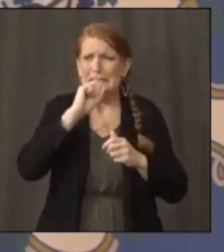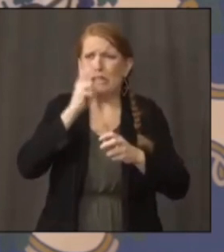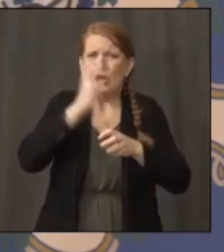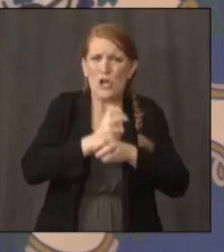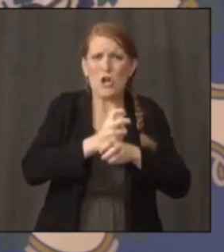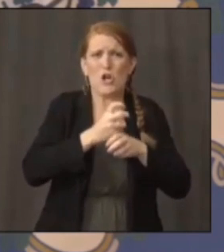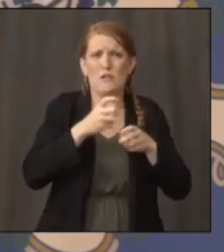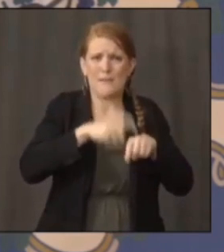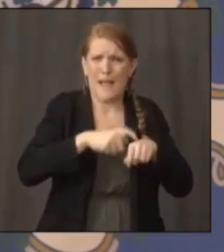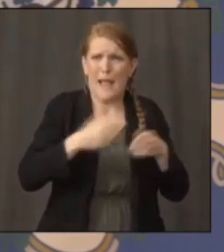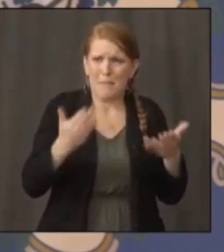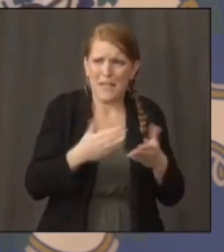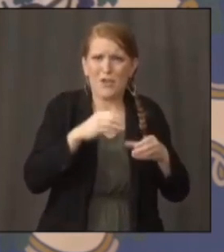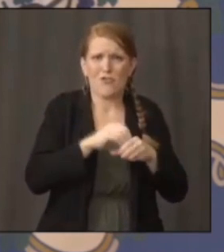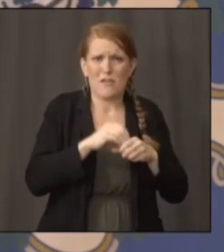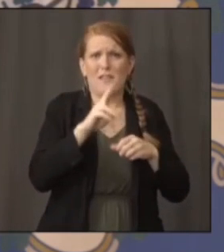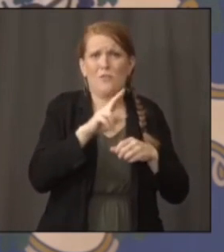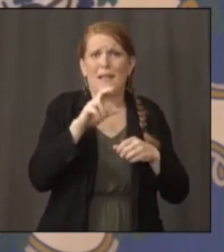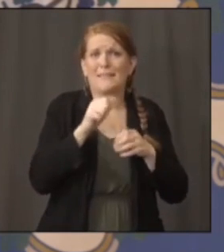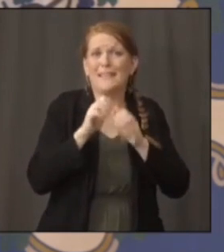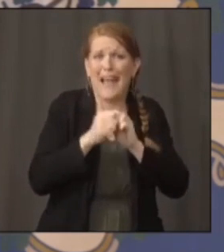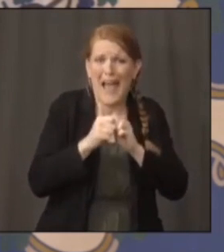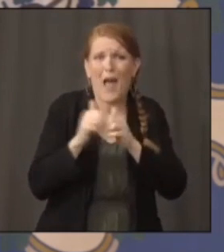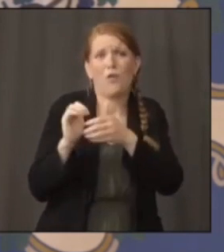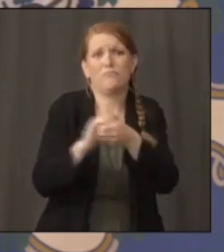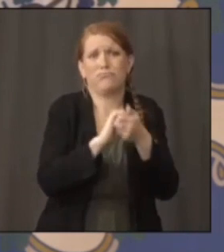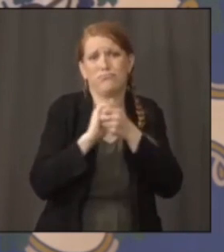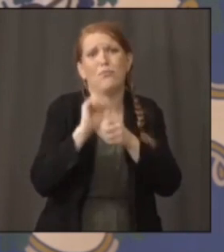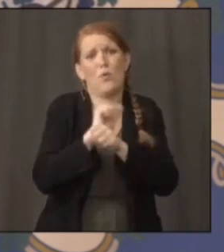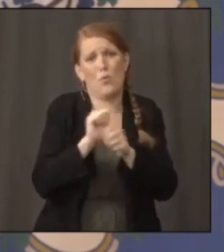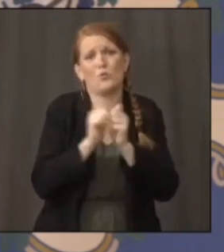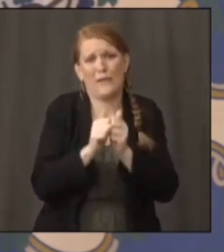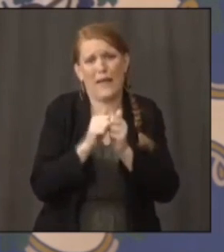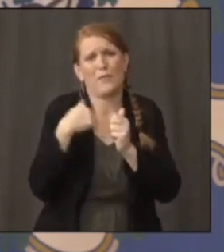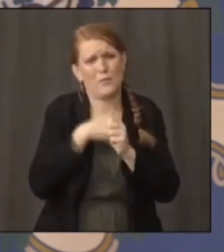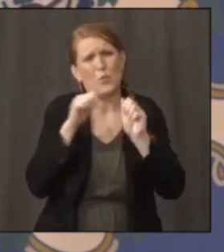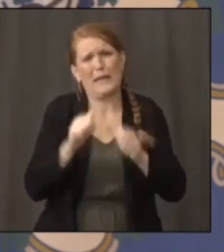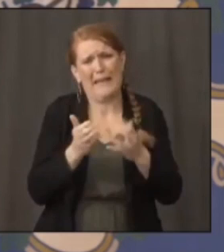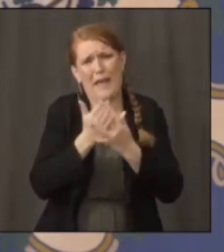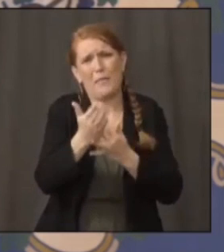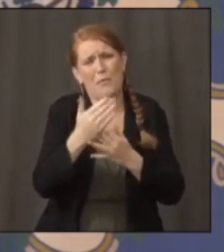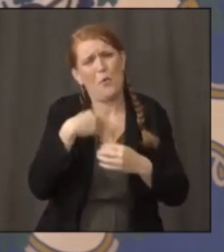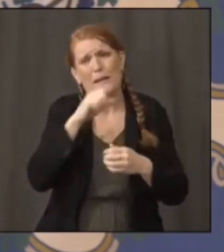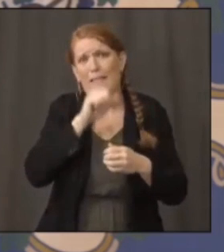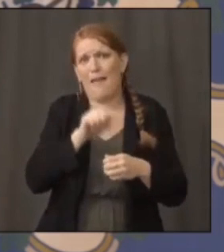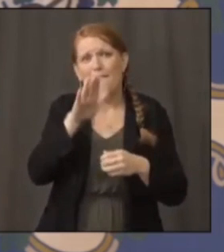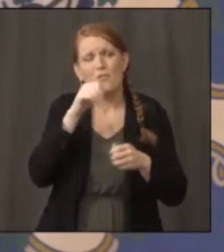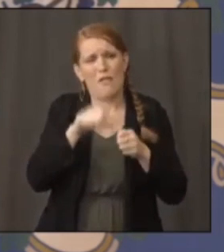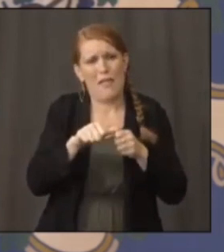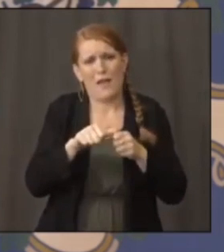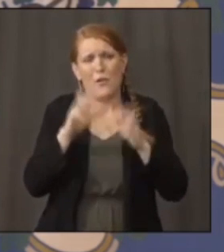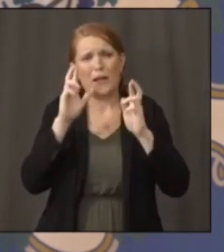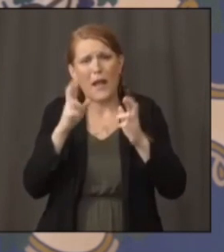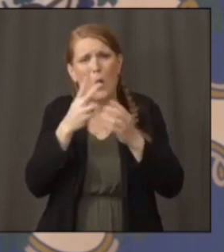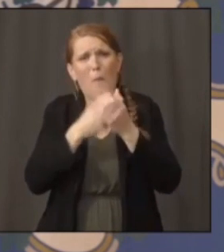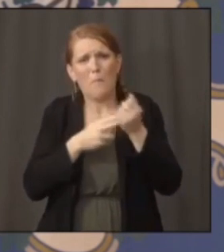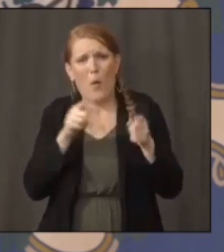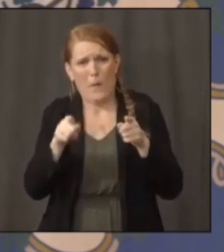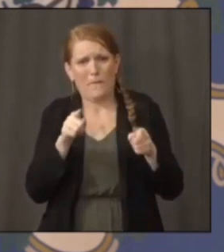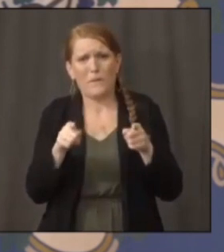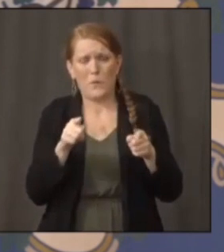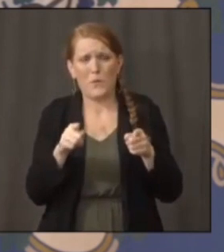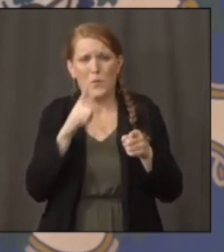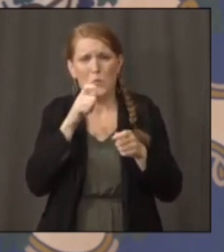working together. And I love your letter as well. And I hope you both, Adeline, have a really